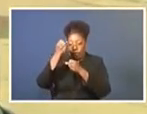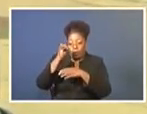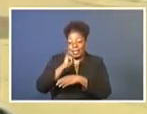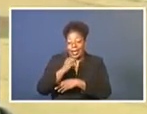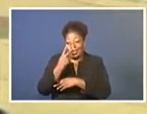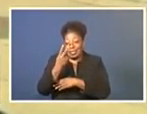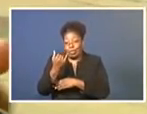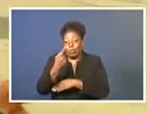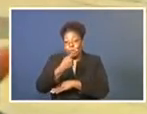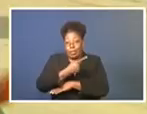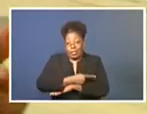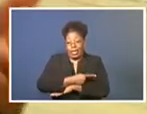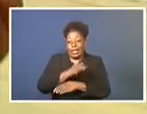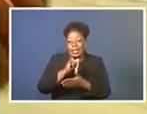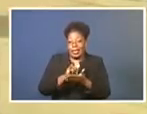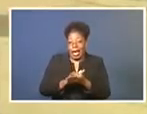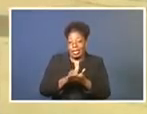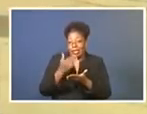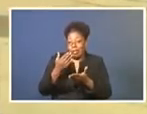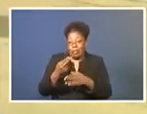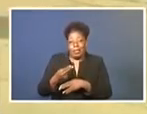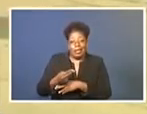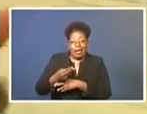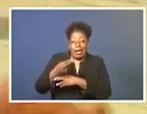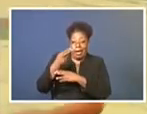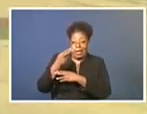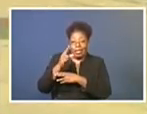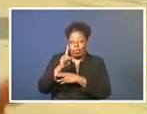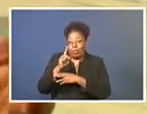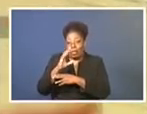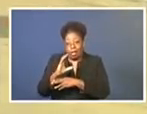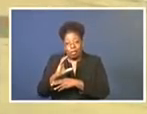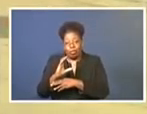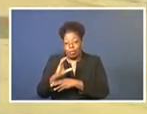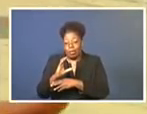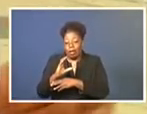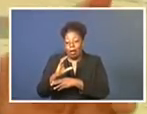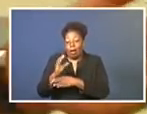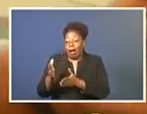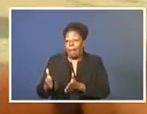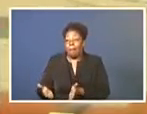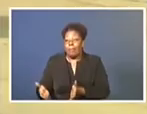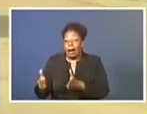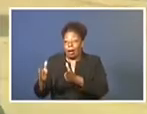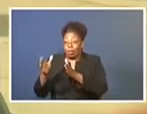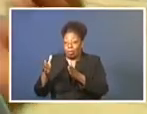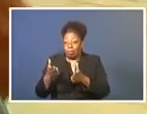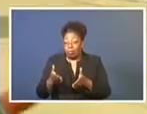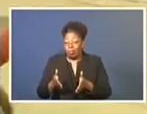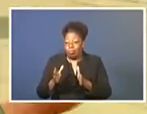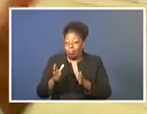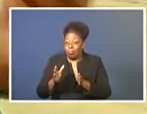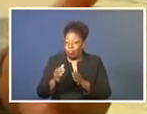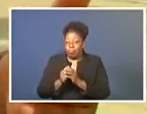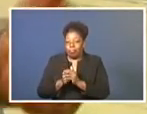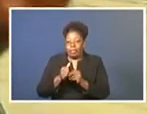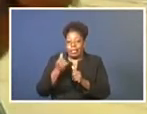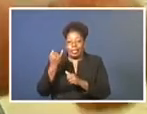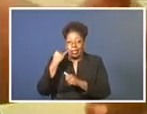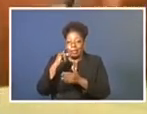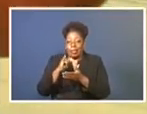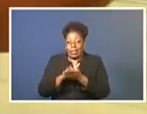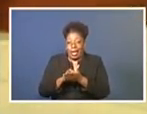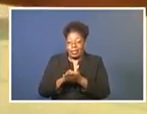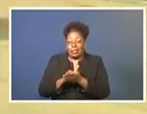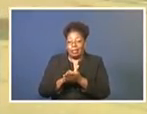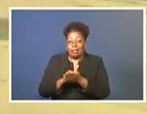seen today, that might go up as high as $100 per barrel or $110 per barrel. If that continues to go on the